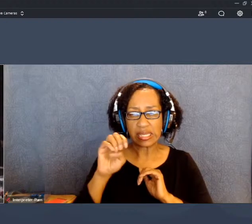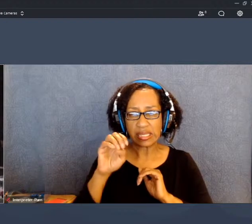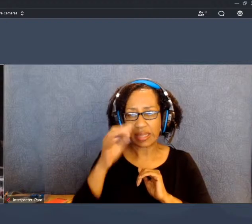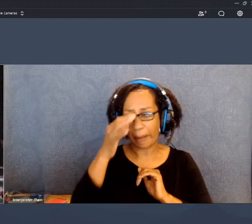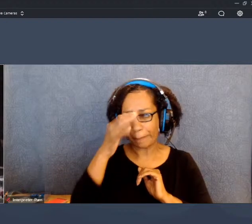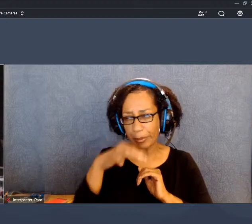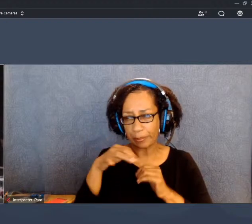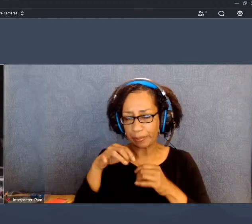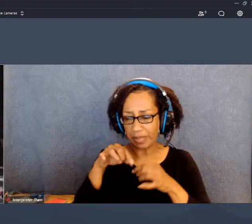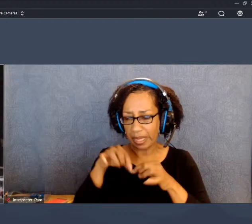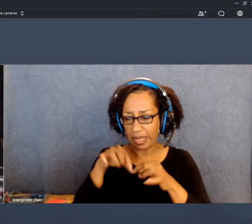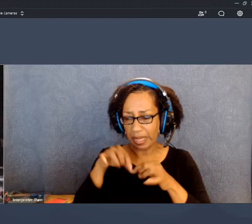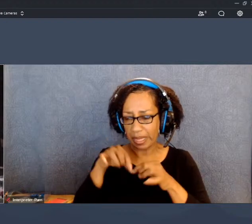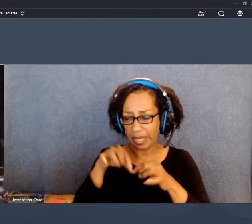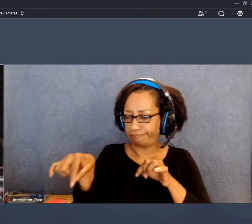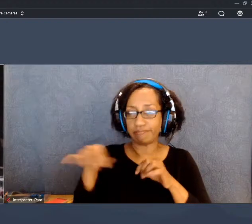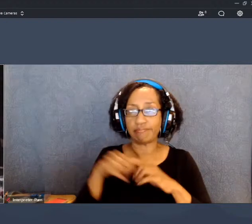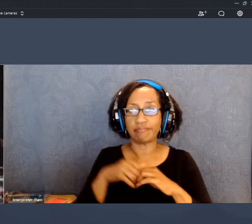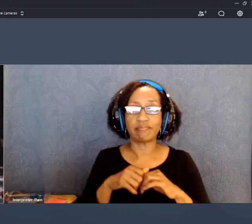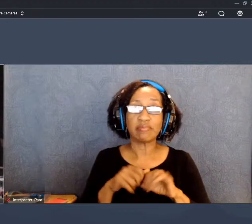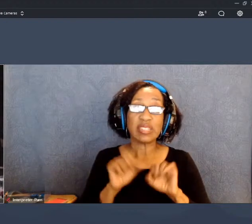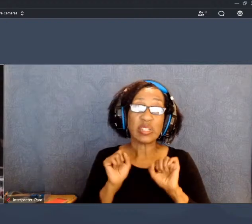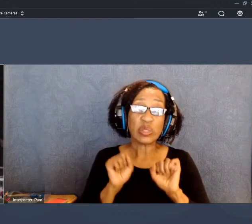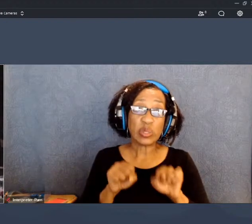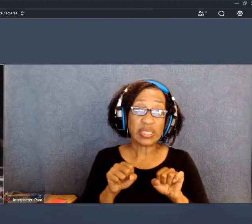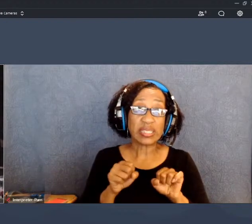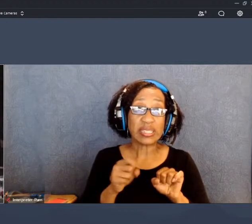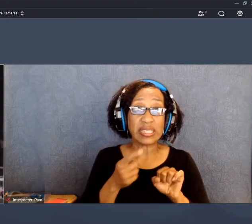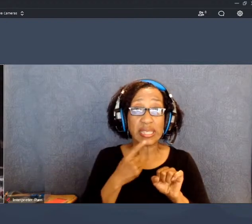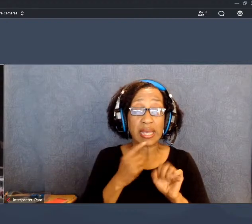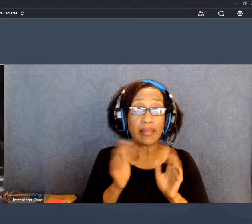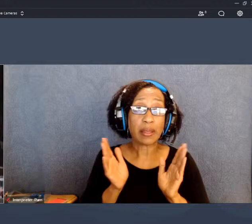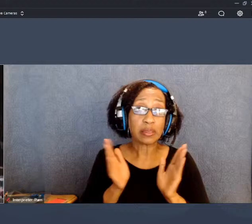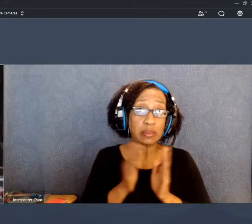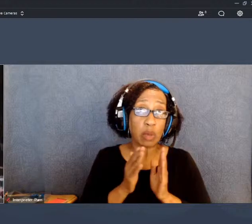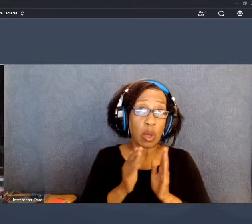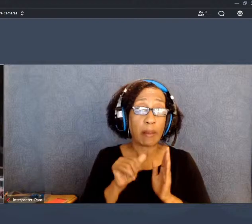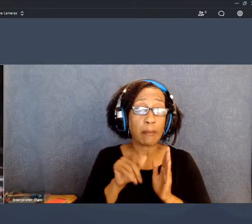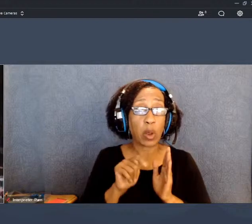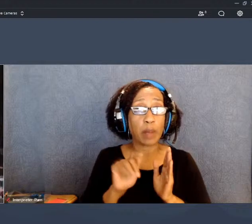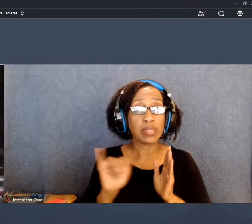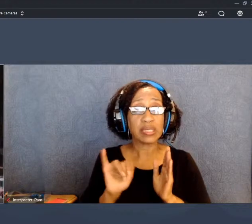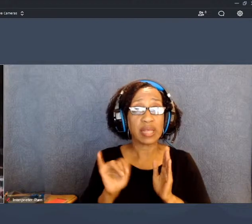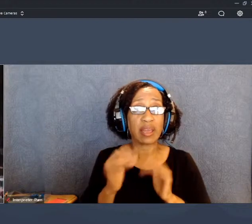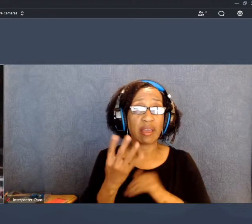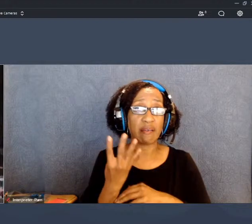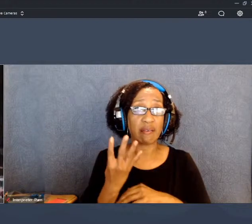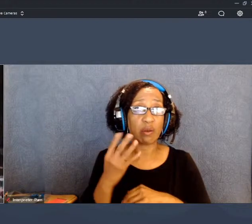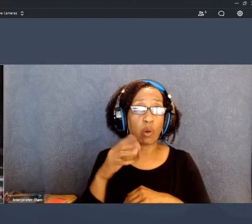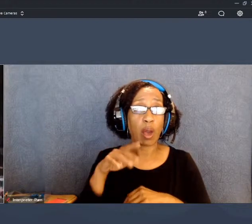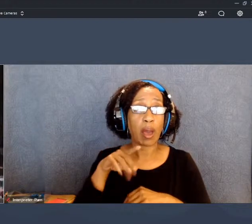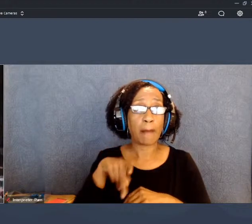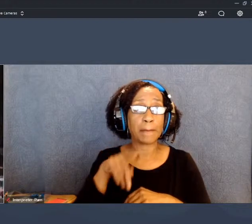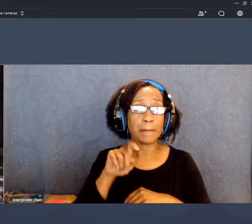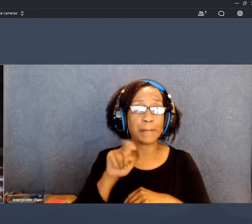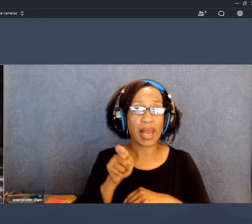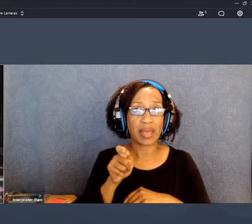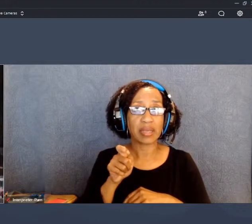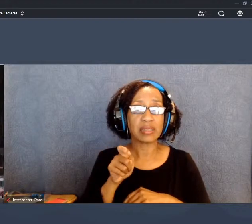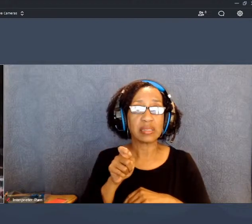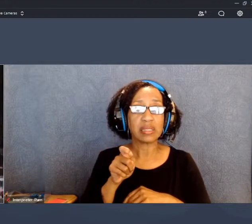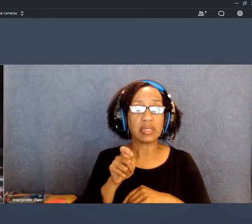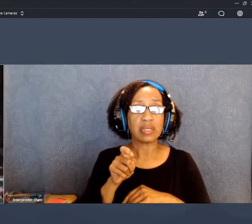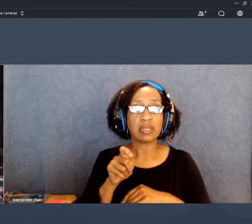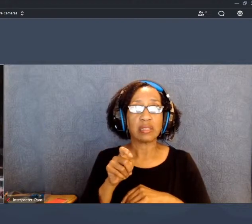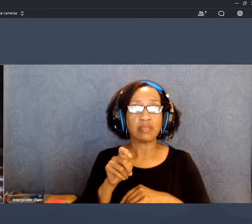One could justify smaller apartments such as quadplexes to be a transition going from the